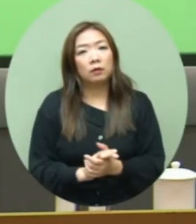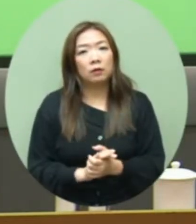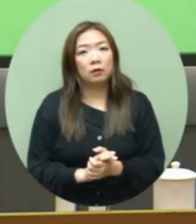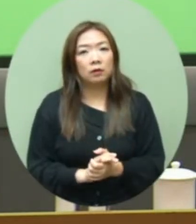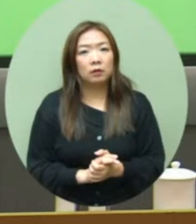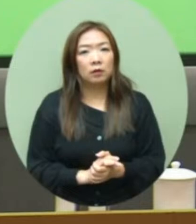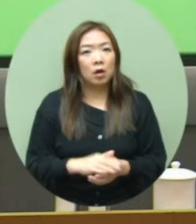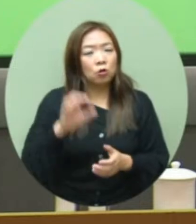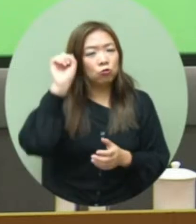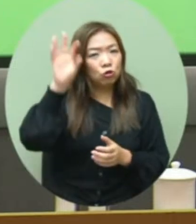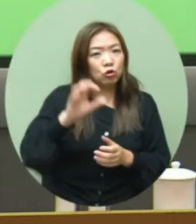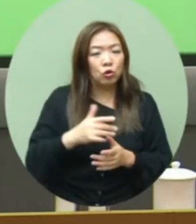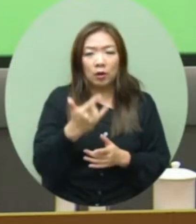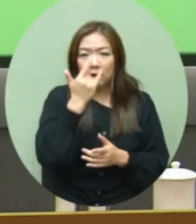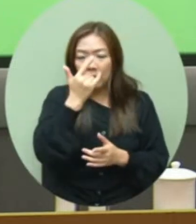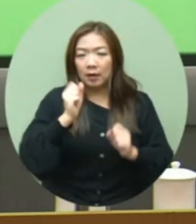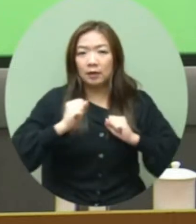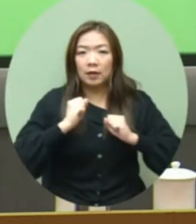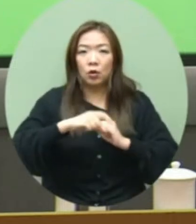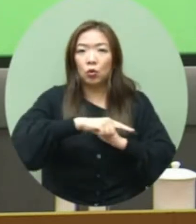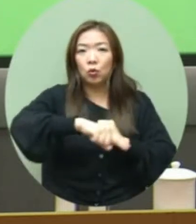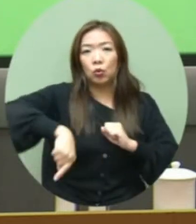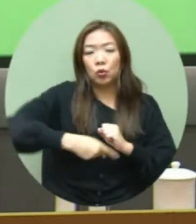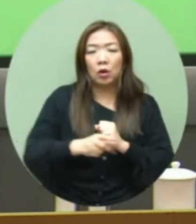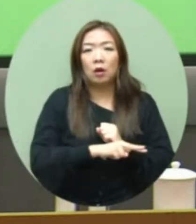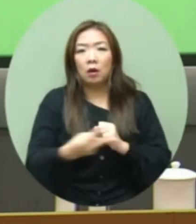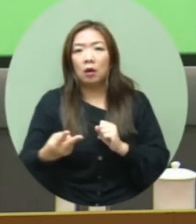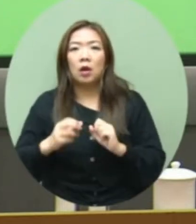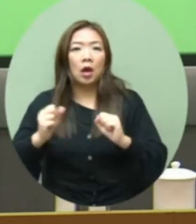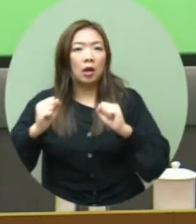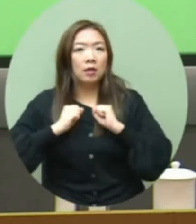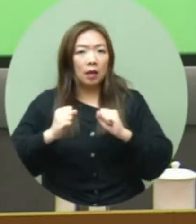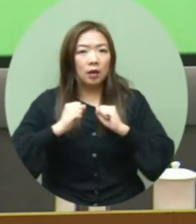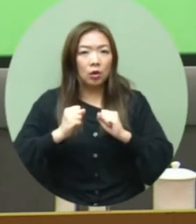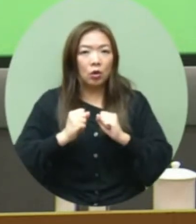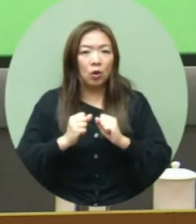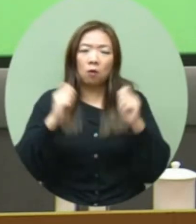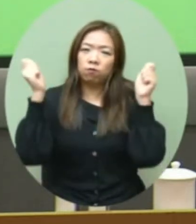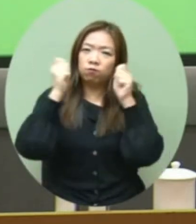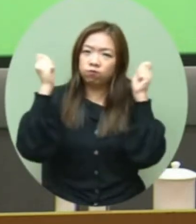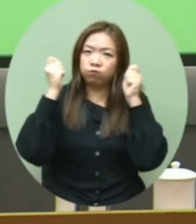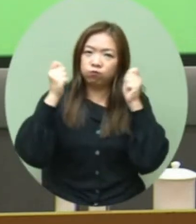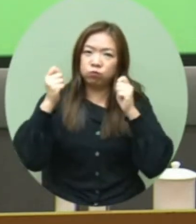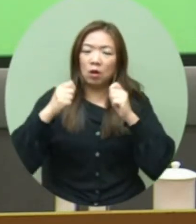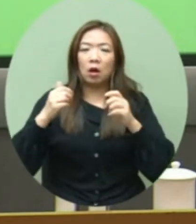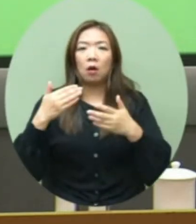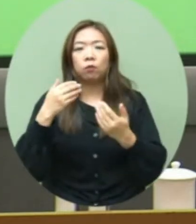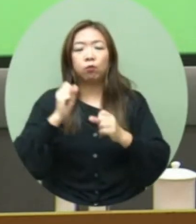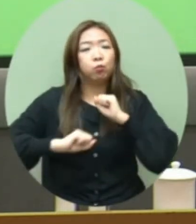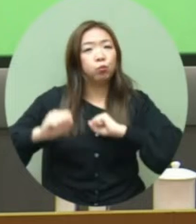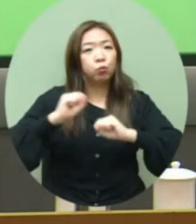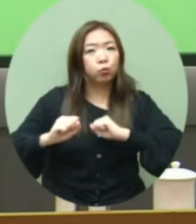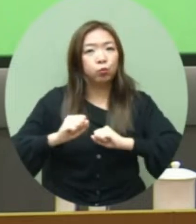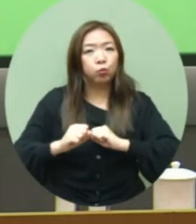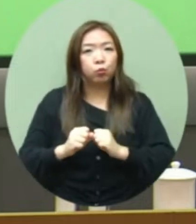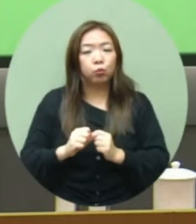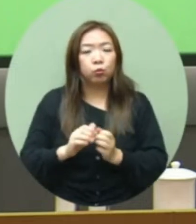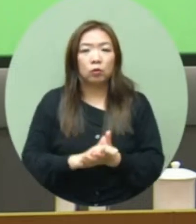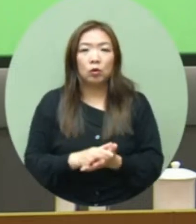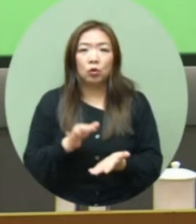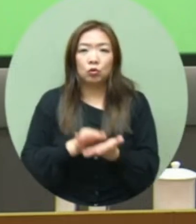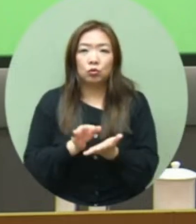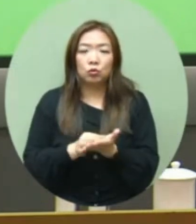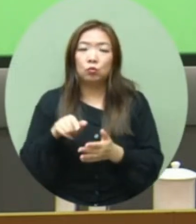There, the measures will include the Kai-Tak Sports Park. It will be a landmark for sport and mega